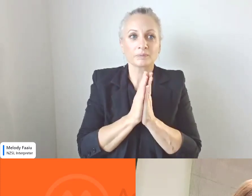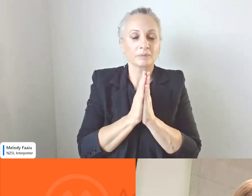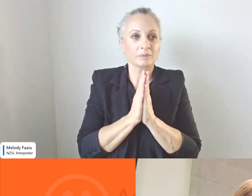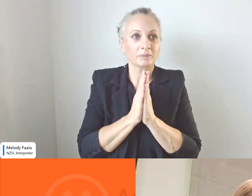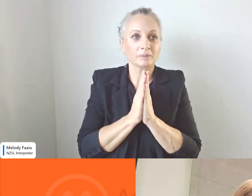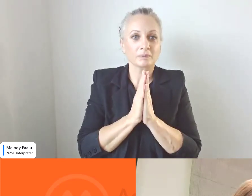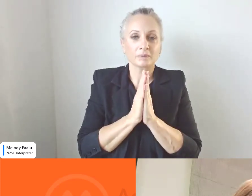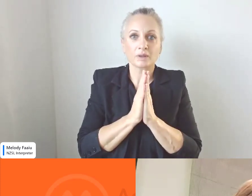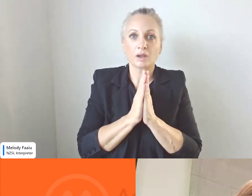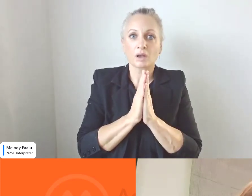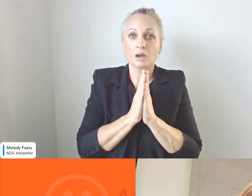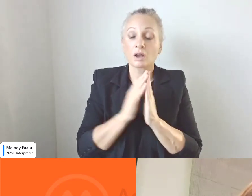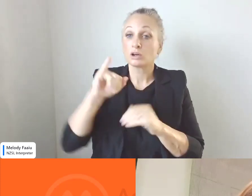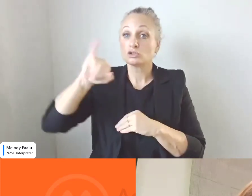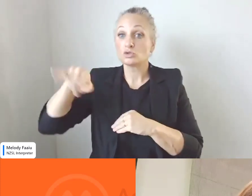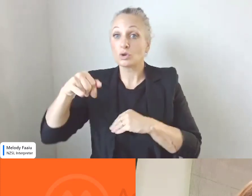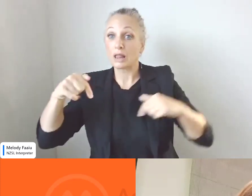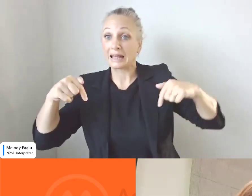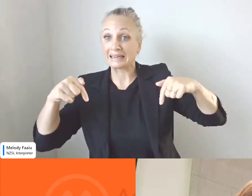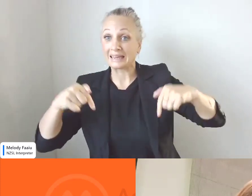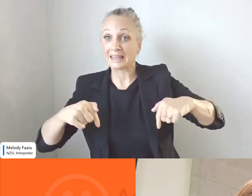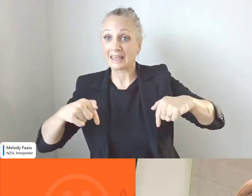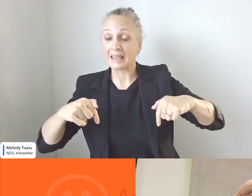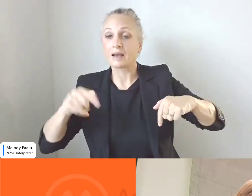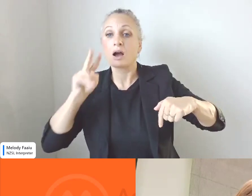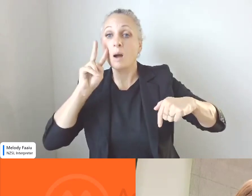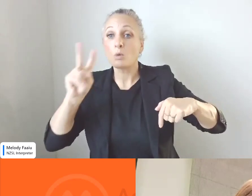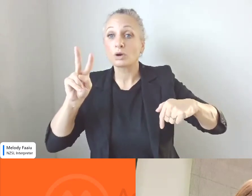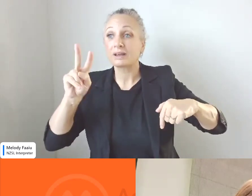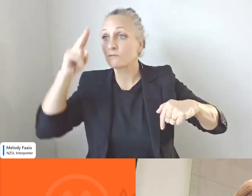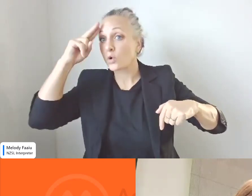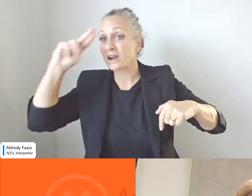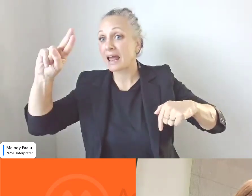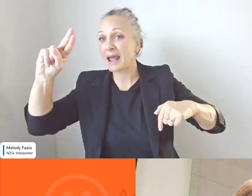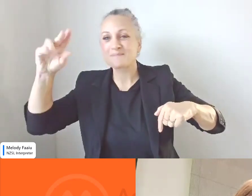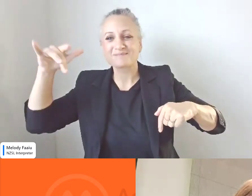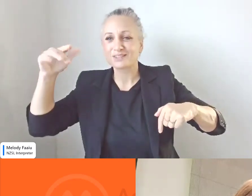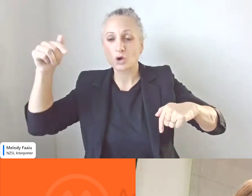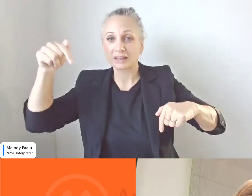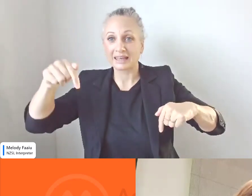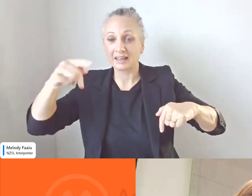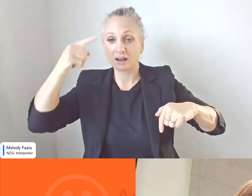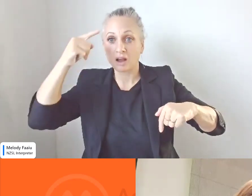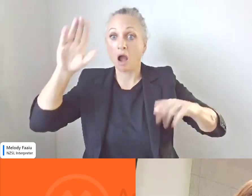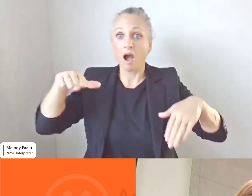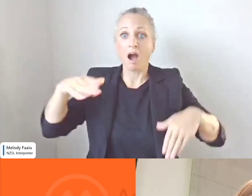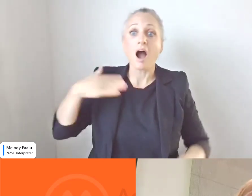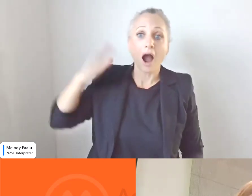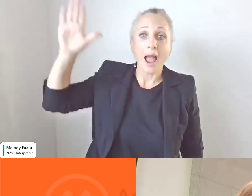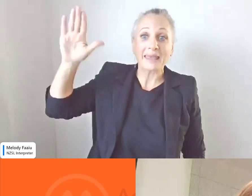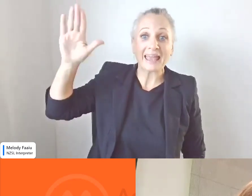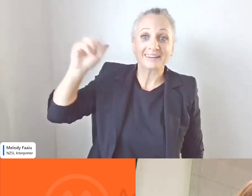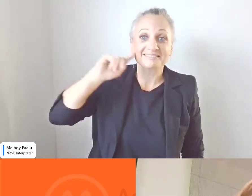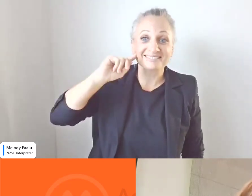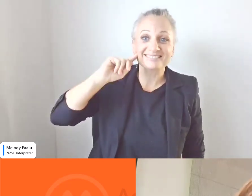Juliana here, Zoom Master. I'm not seeing her here, so let's start with the panel. I am here, Corin. Oh, you're